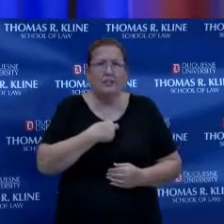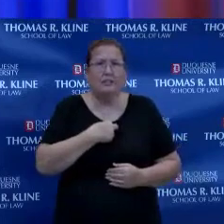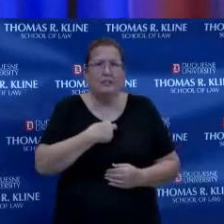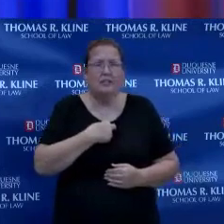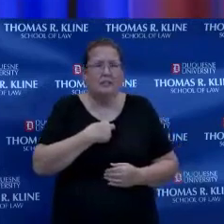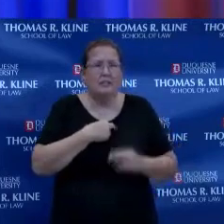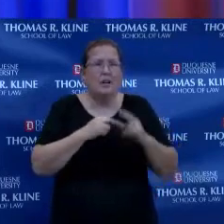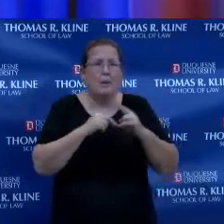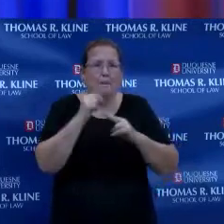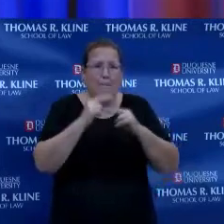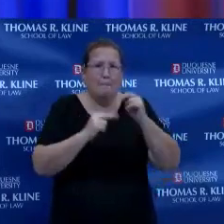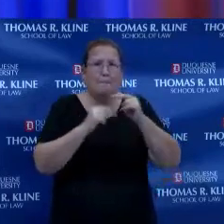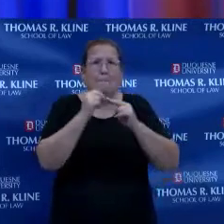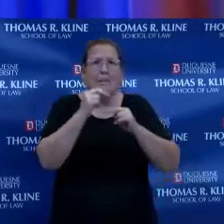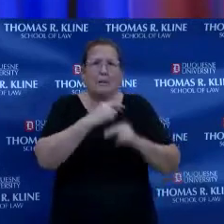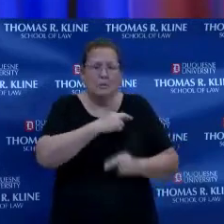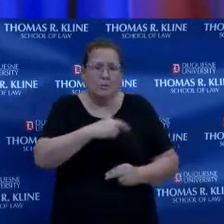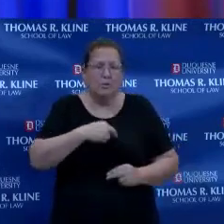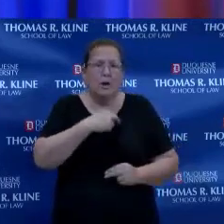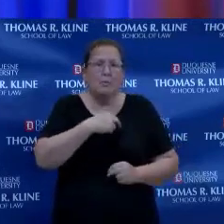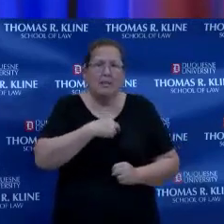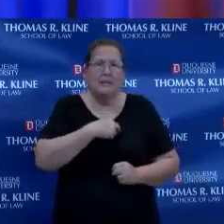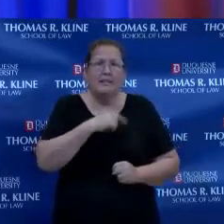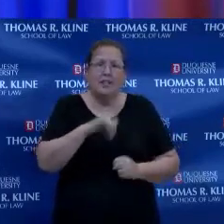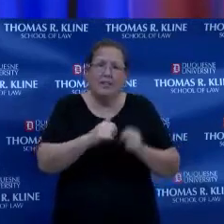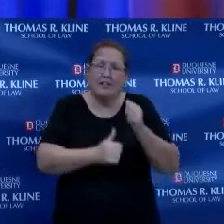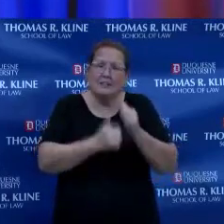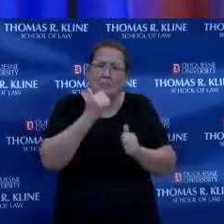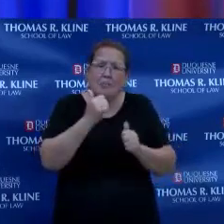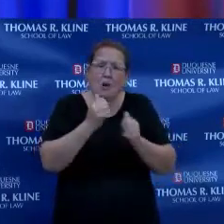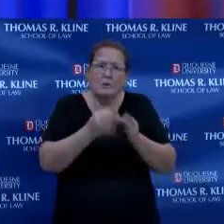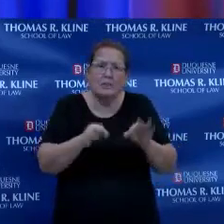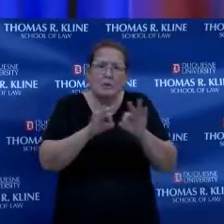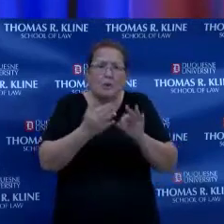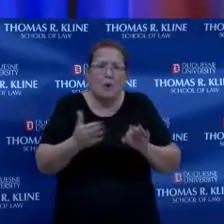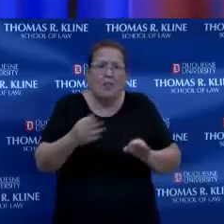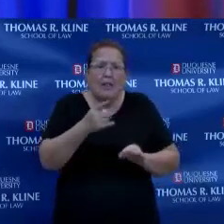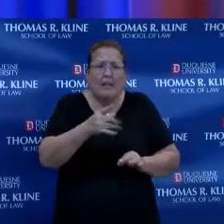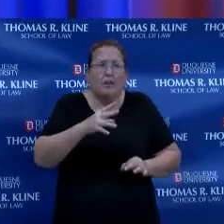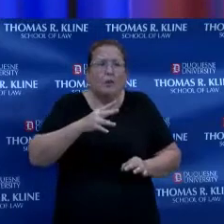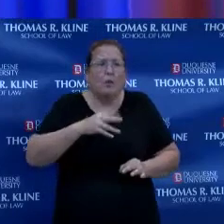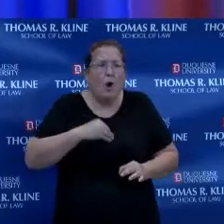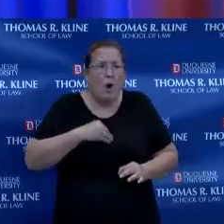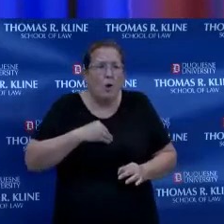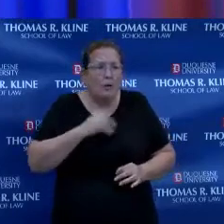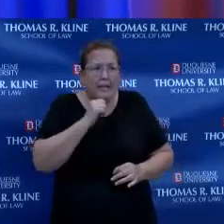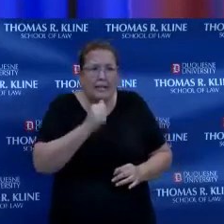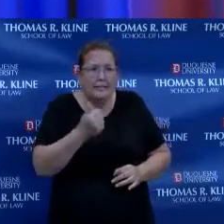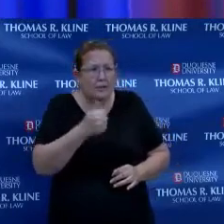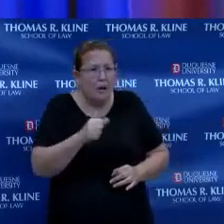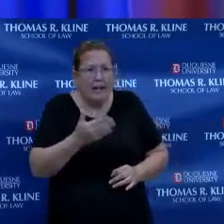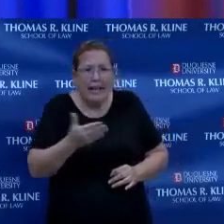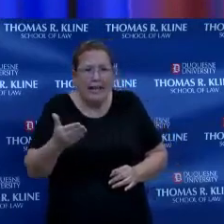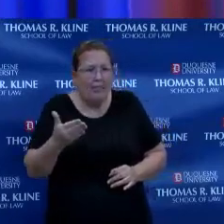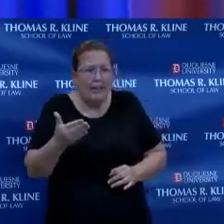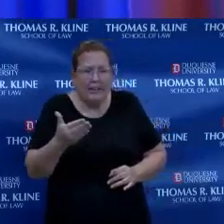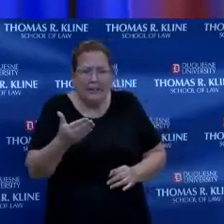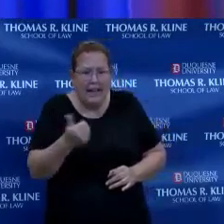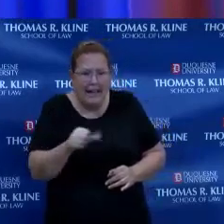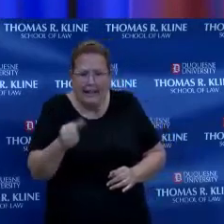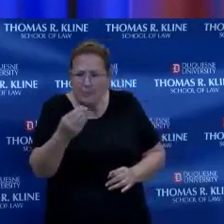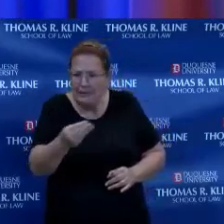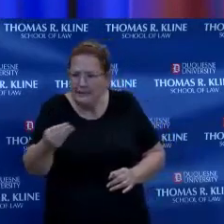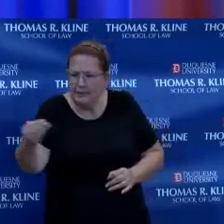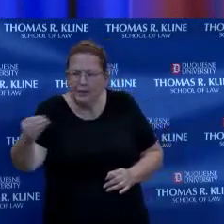the most important thing that you own. It's not anything material, and it's not